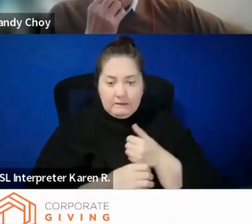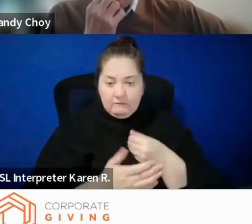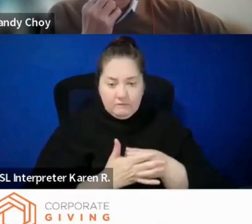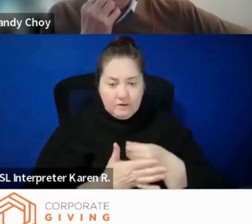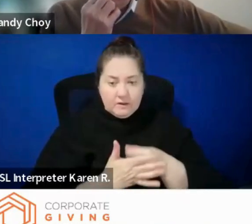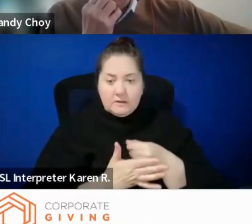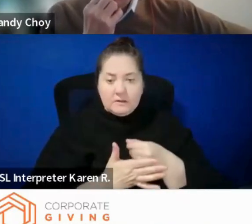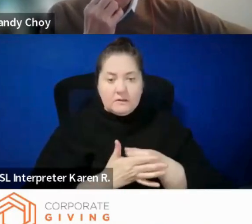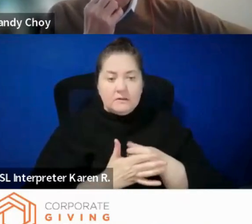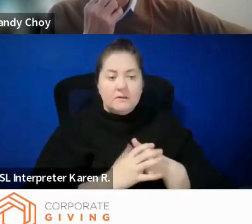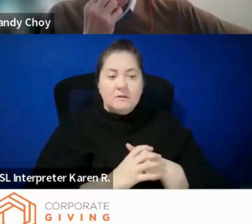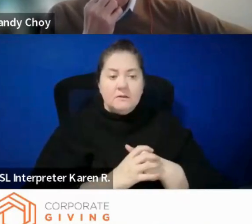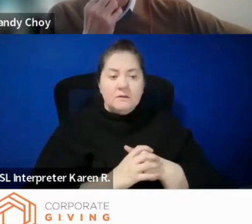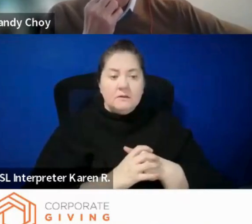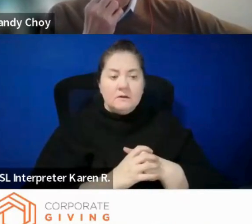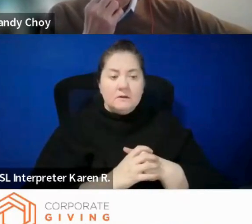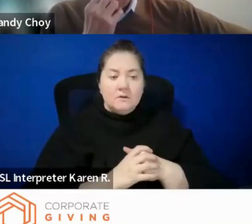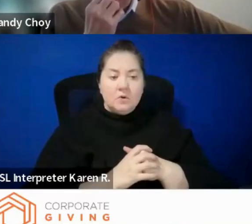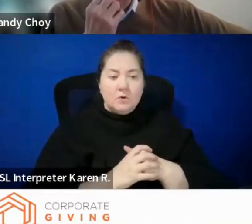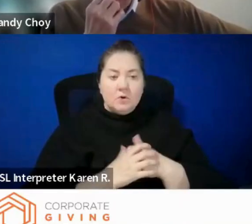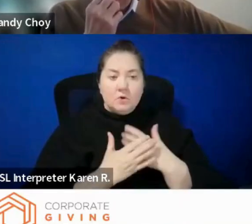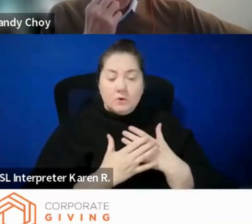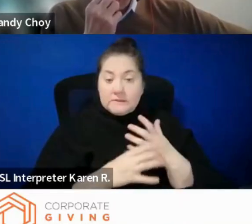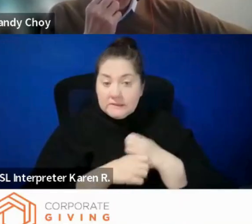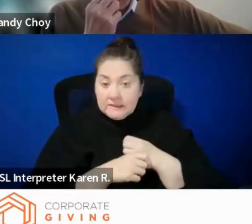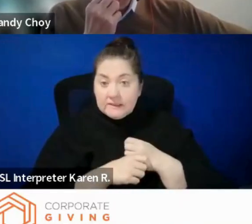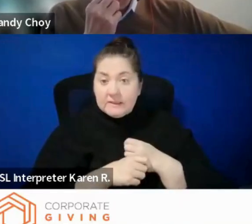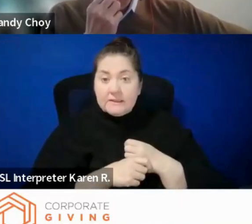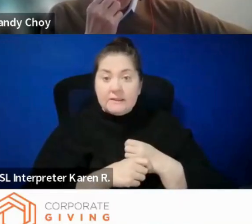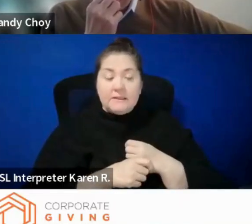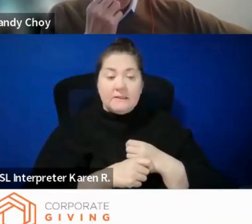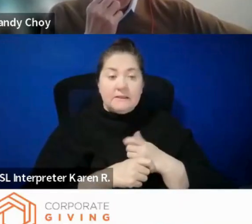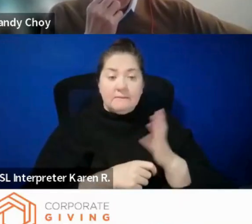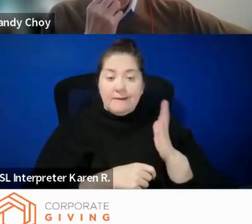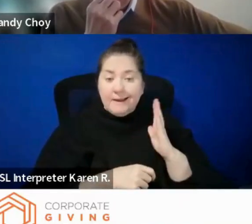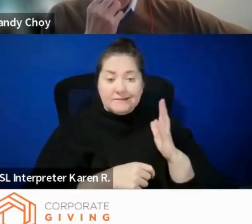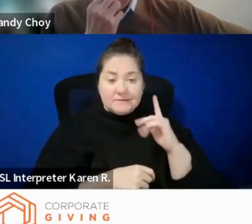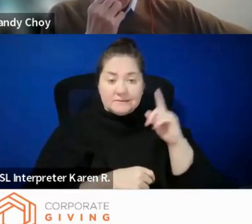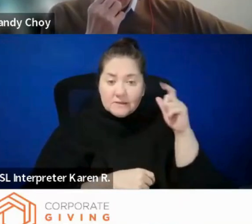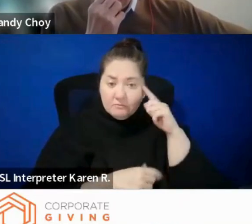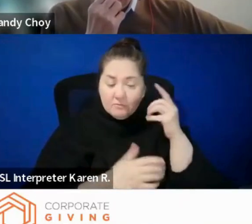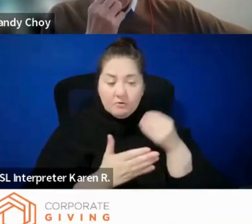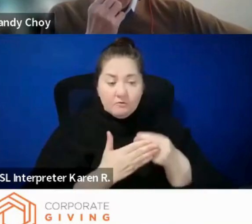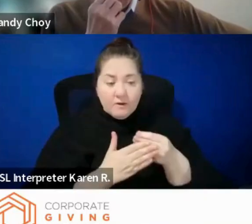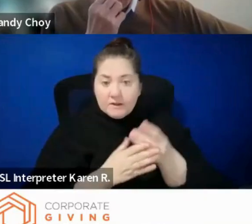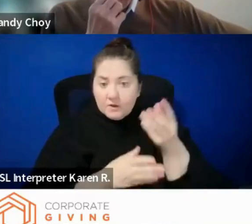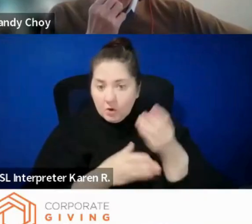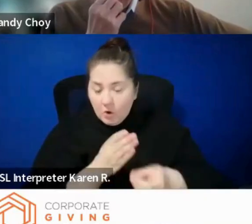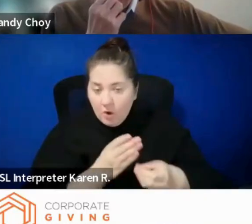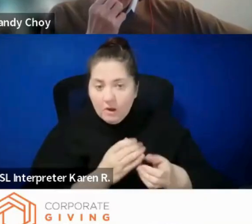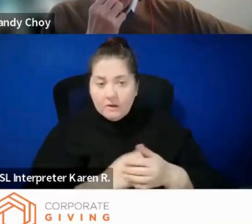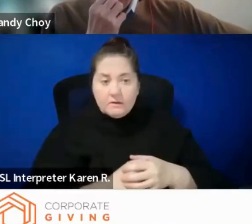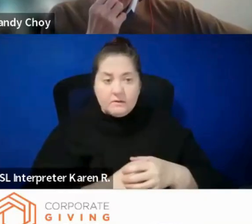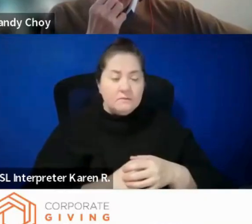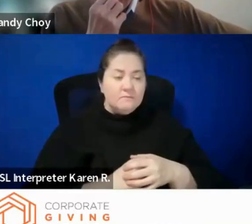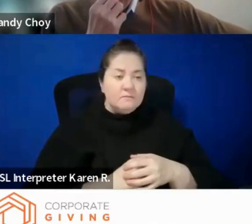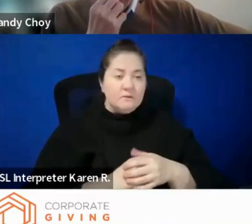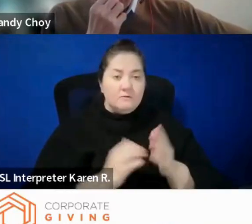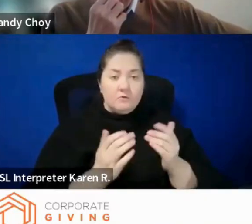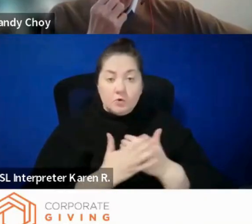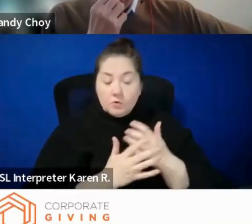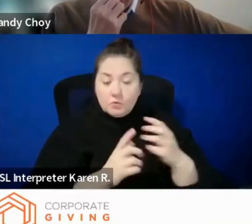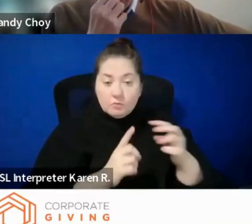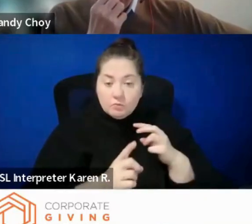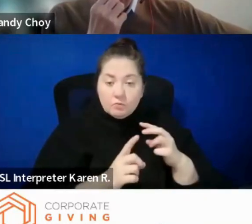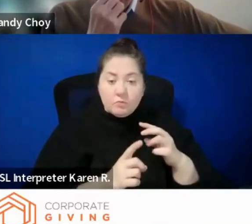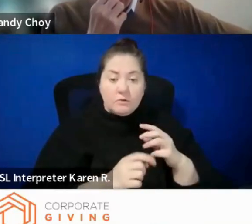funding that you were used to getting in the past, governmental funding is gone. Well, are you filling your pipeline with new prospects?